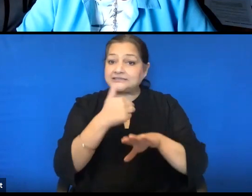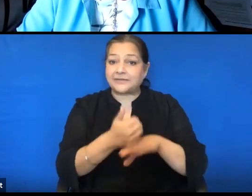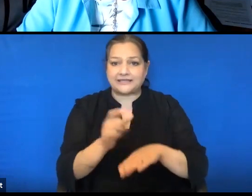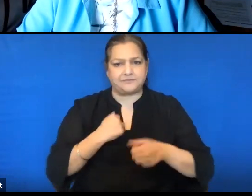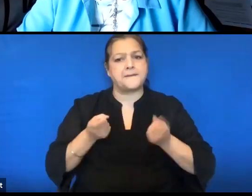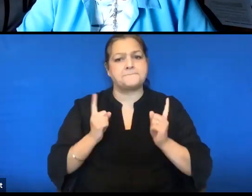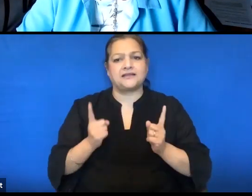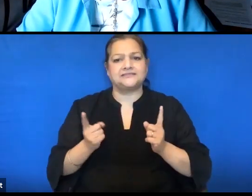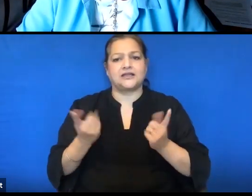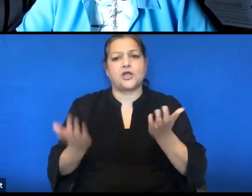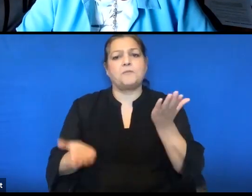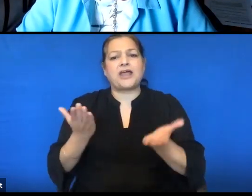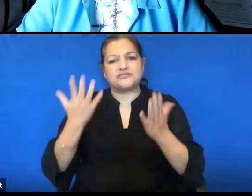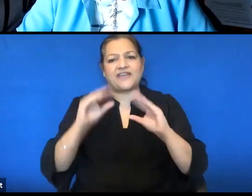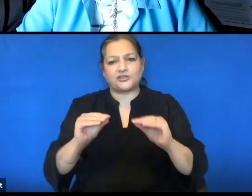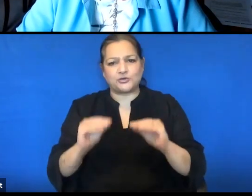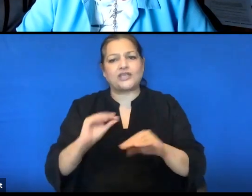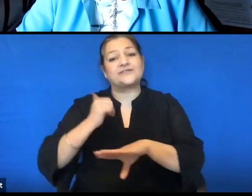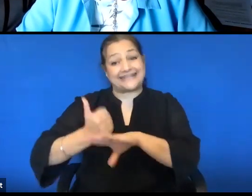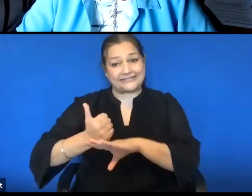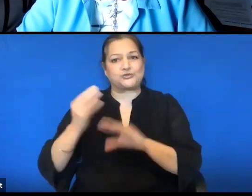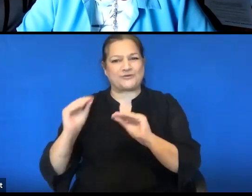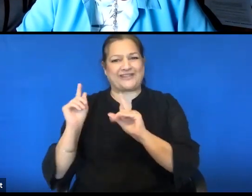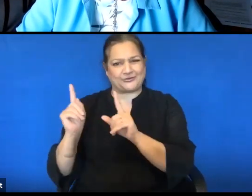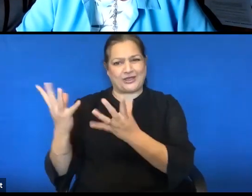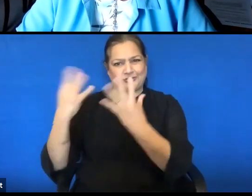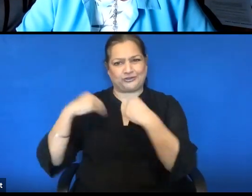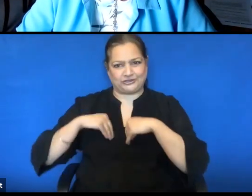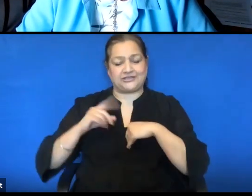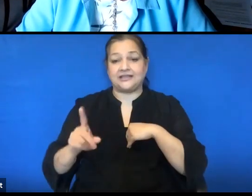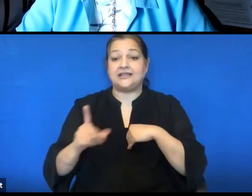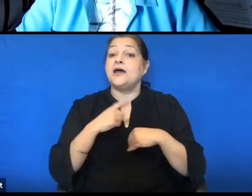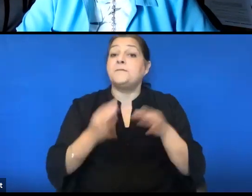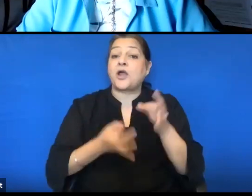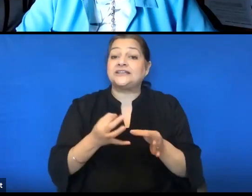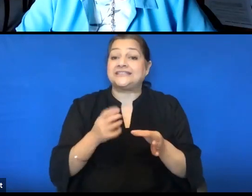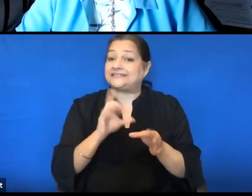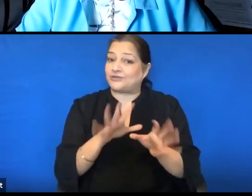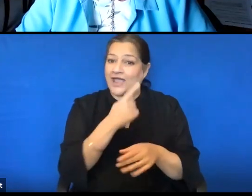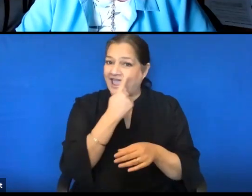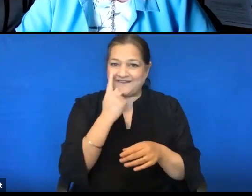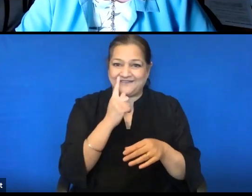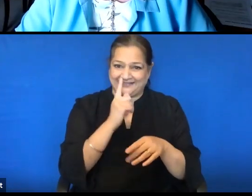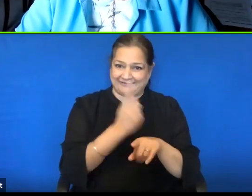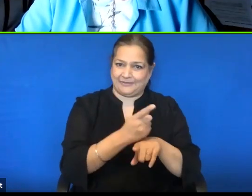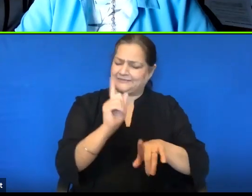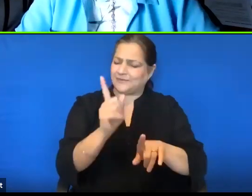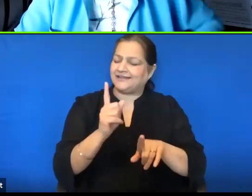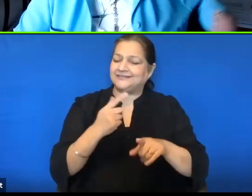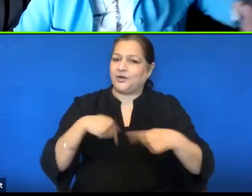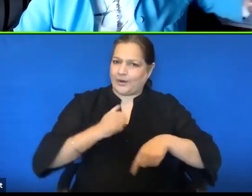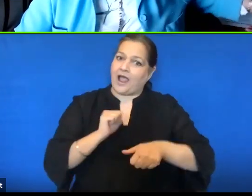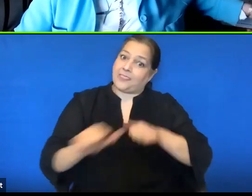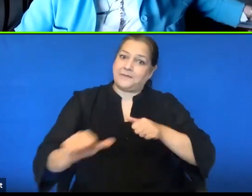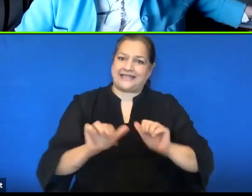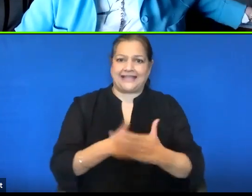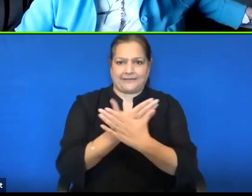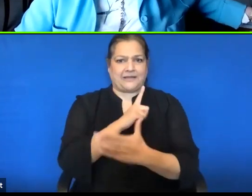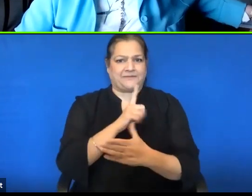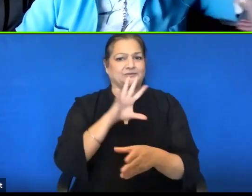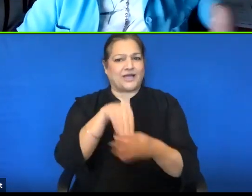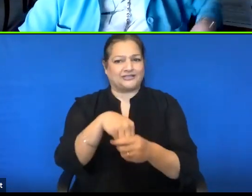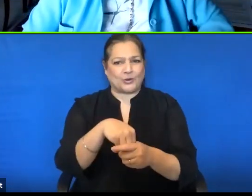from the Institute of Education. I'm in politics because it's not evidence-based. And I joined the Lib Dems, by the way, because we're the best at it. But